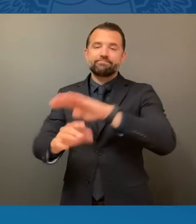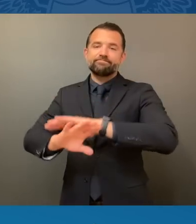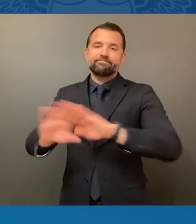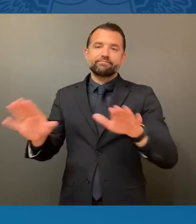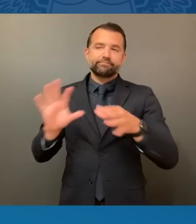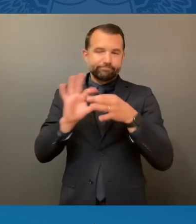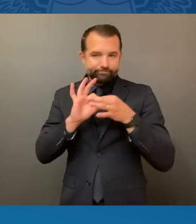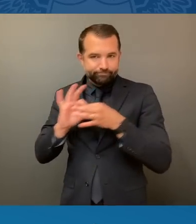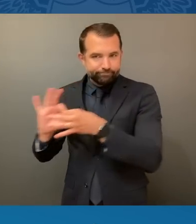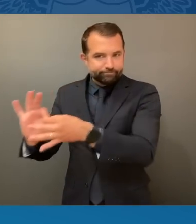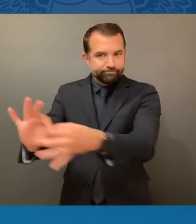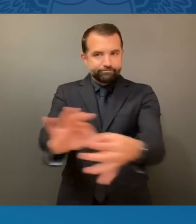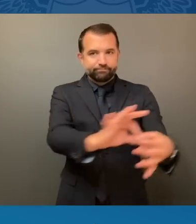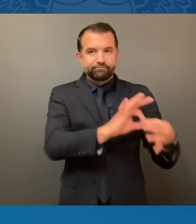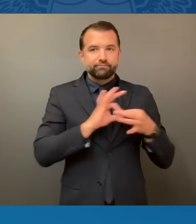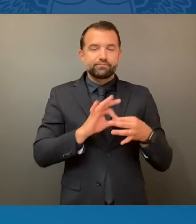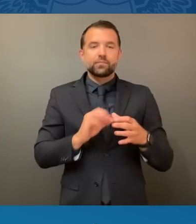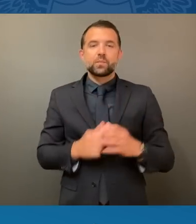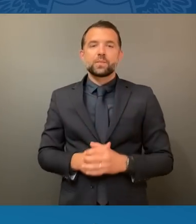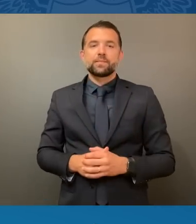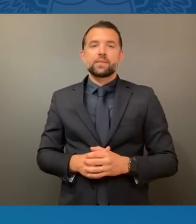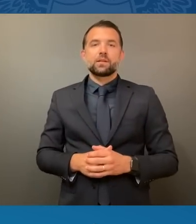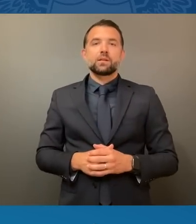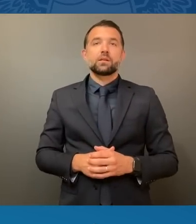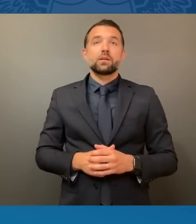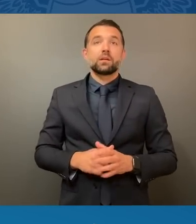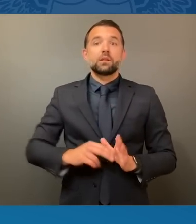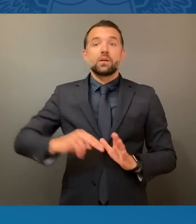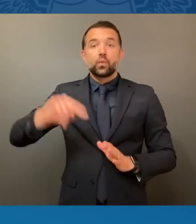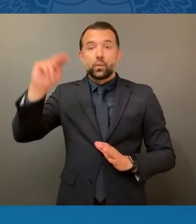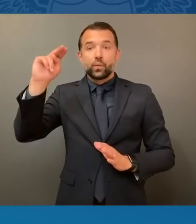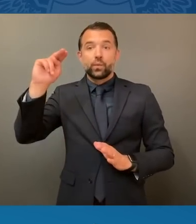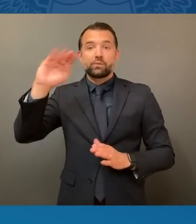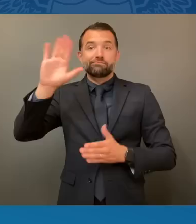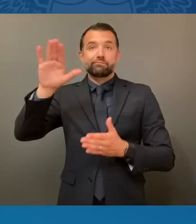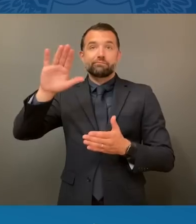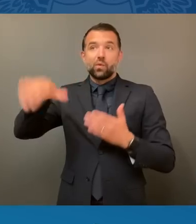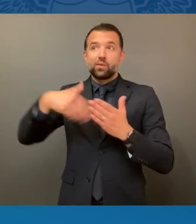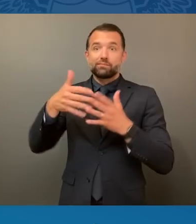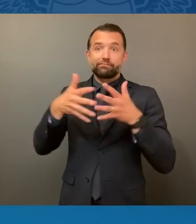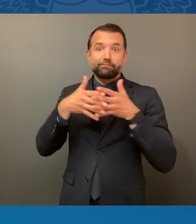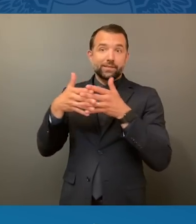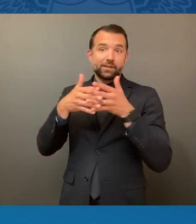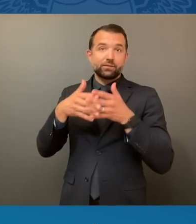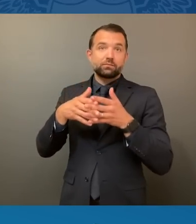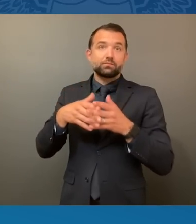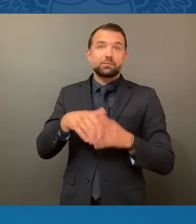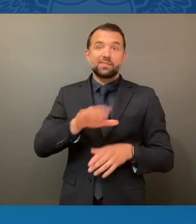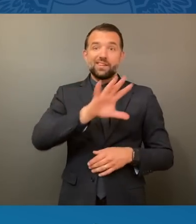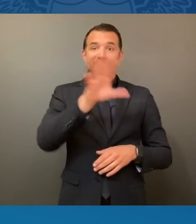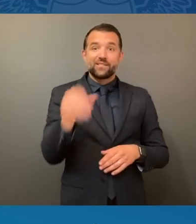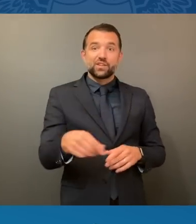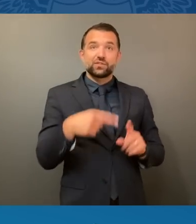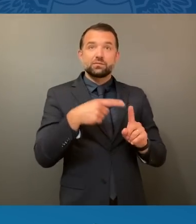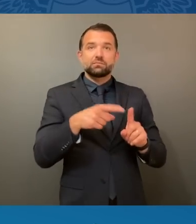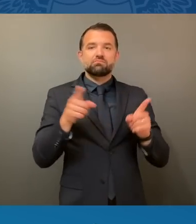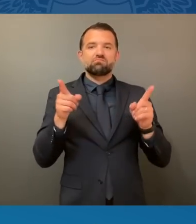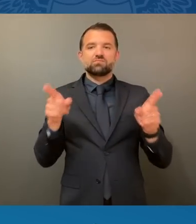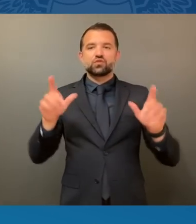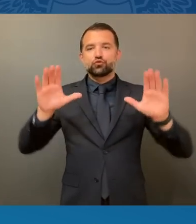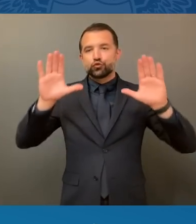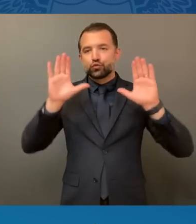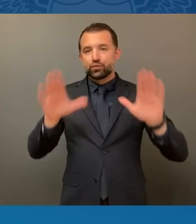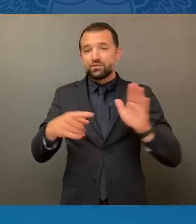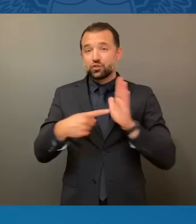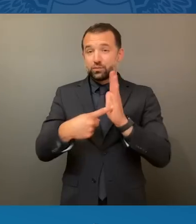part of Central America and in Africa, as two recent and I think very good examples, we have shown